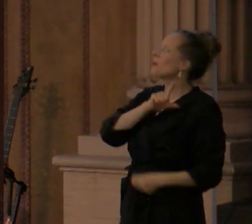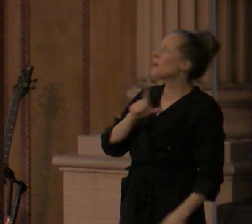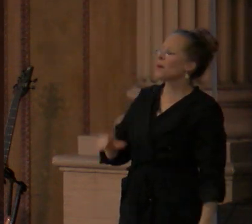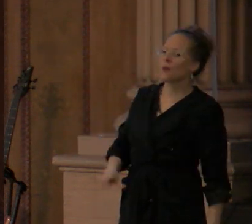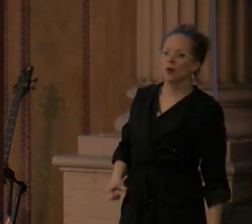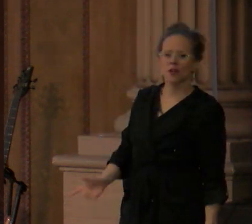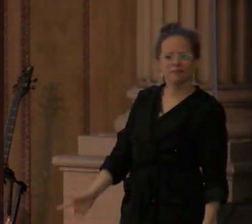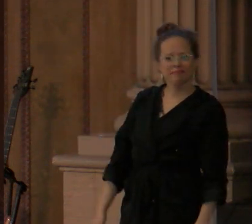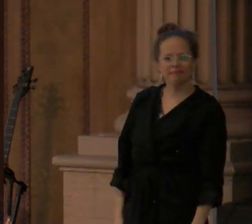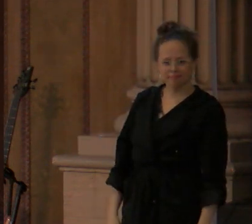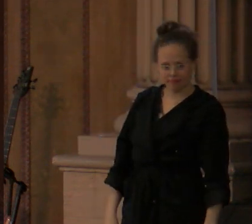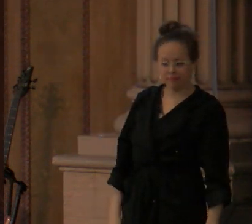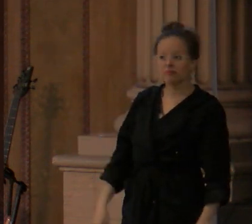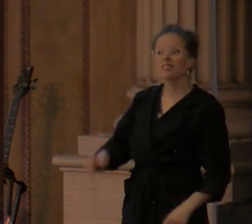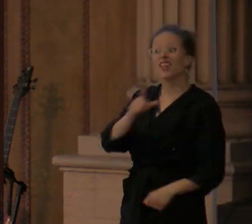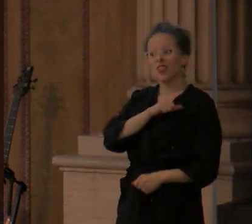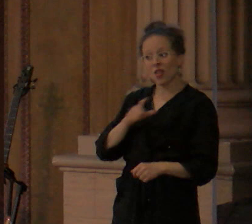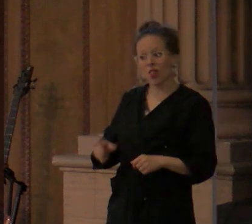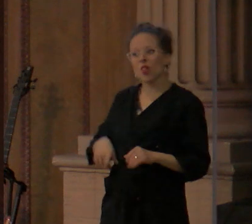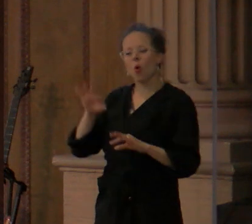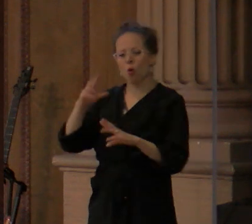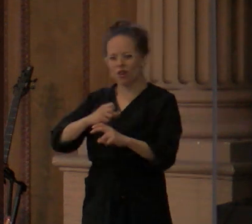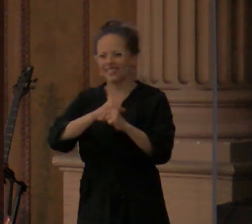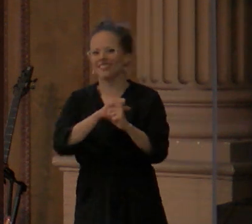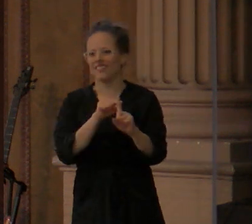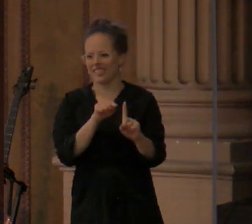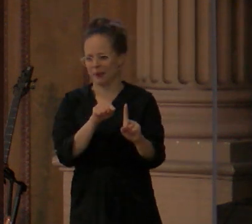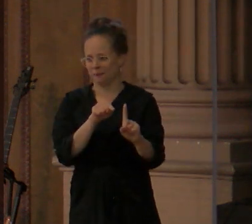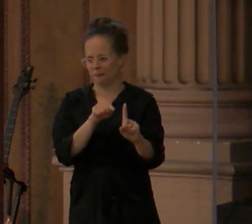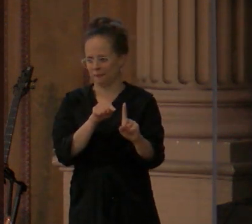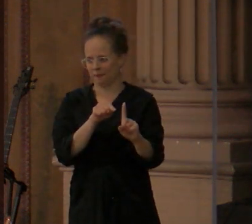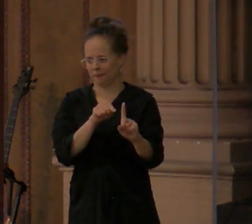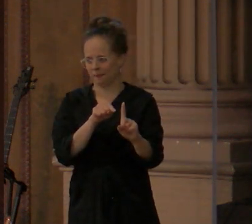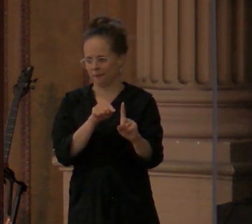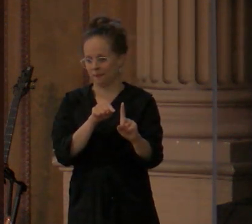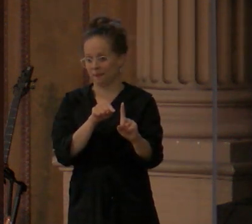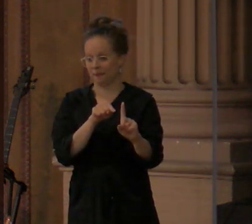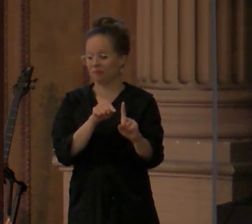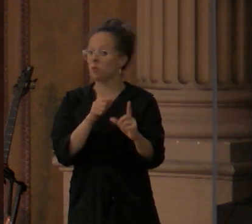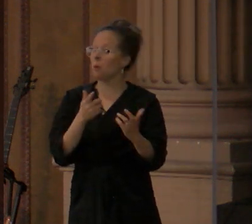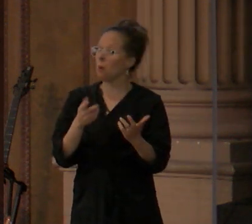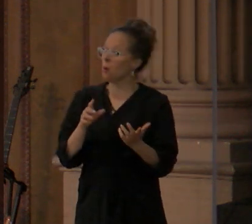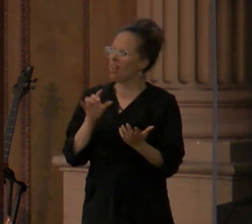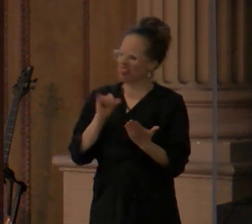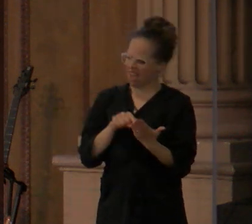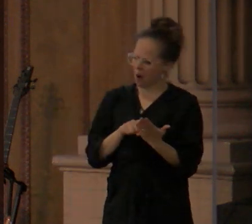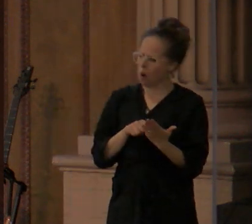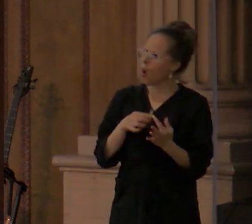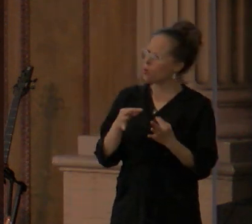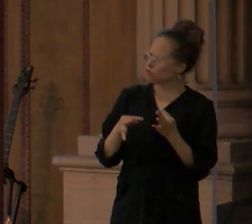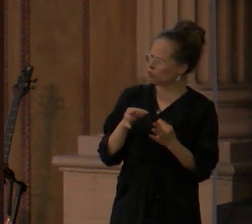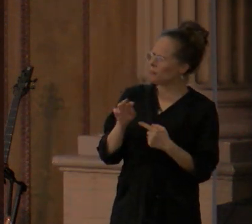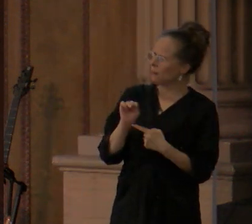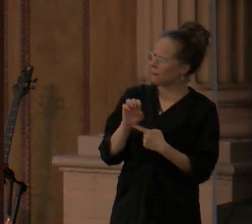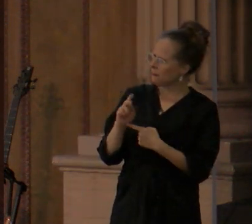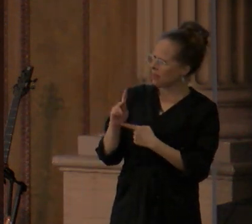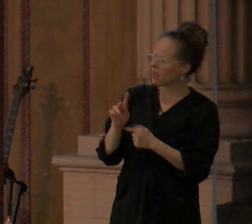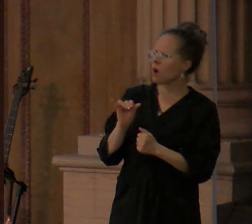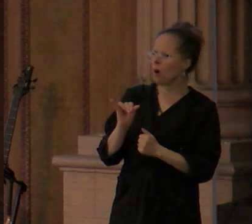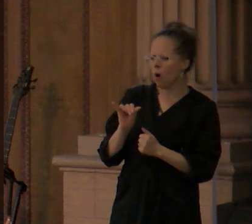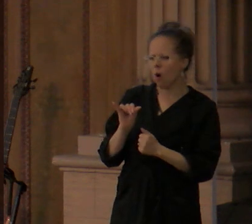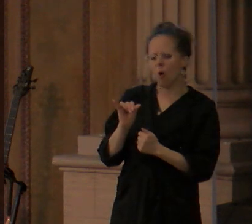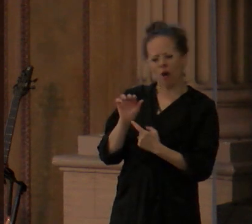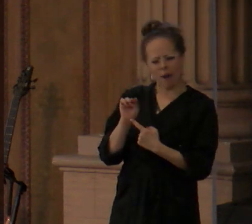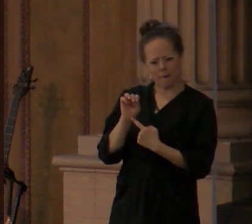the Lord stepped in and defended him. So if that's a description of what meekness is, meekness is a humility toward God